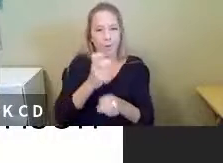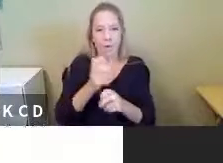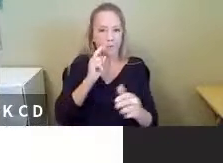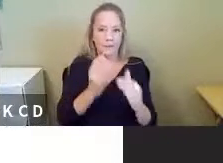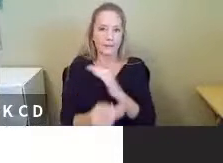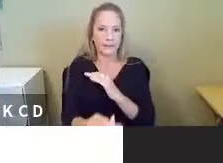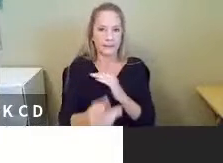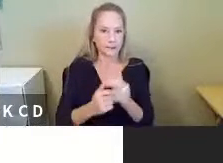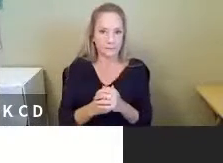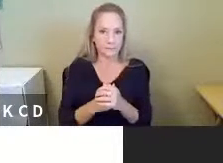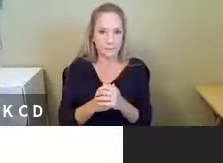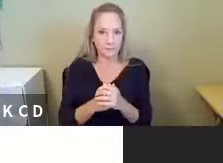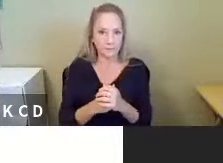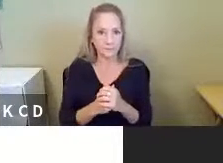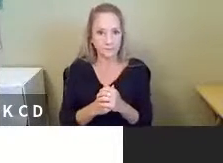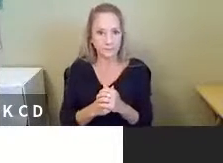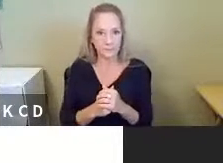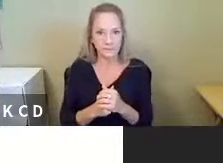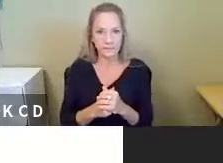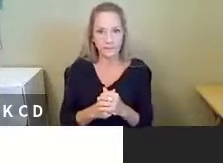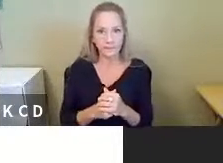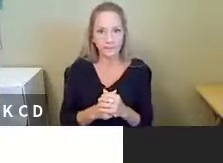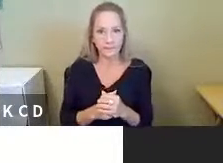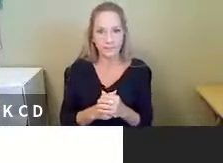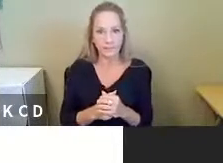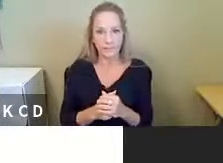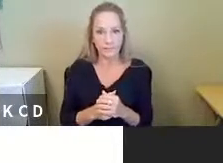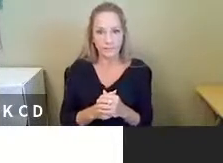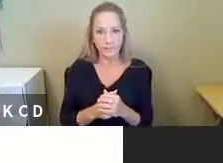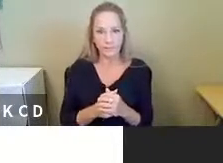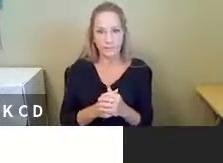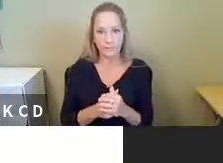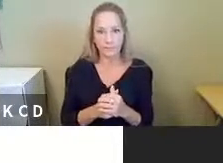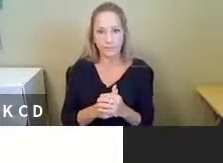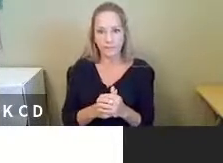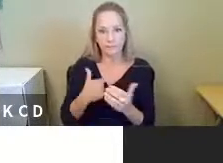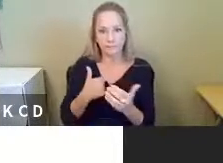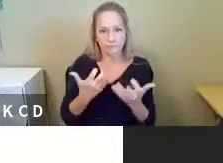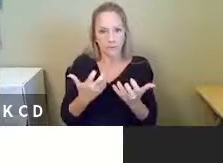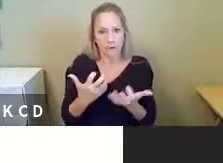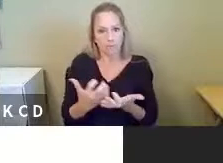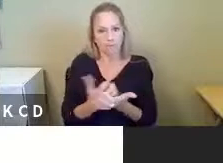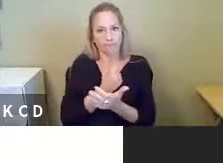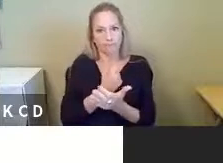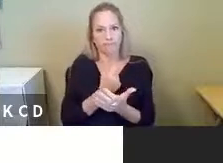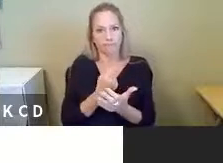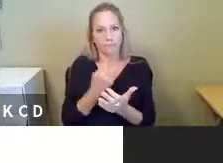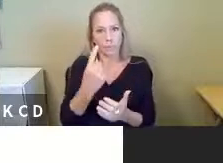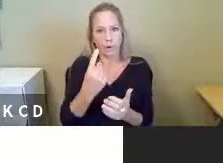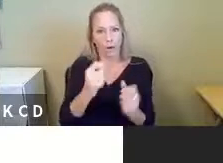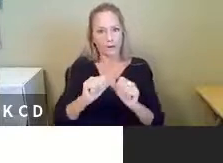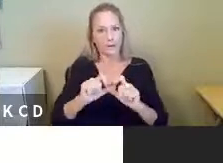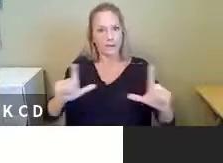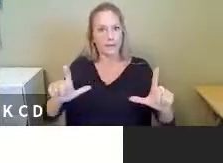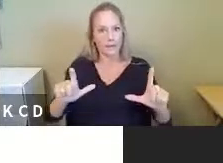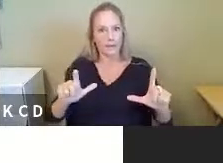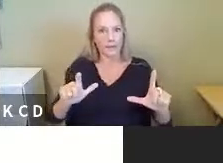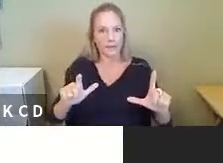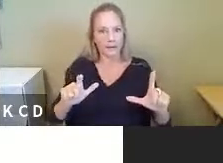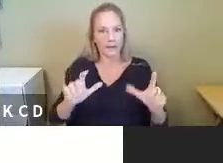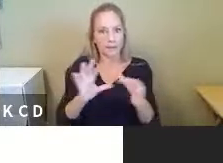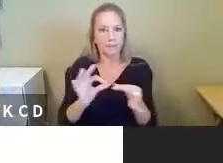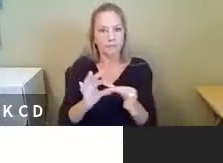please. So I did want to, this is kind of just, I took this opportunity for a single slide because I do think that